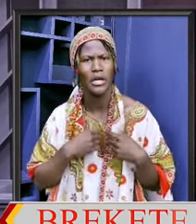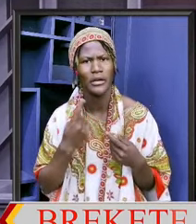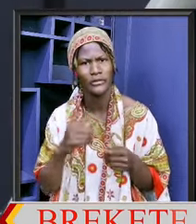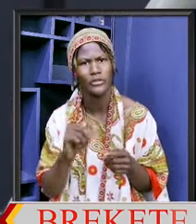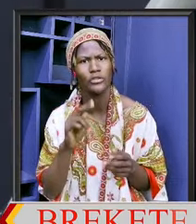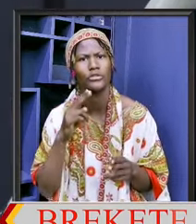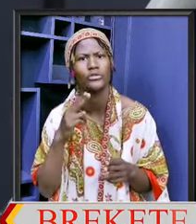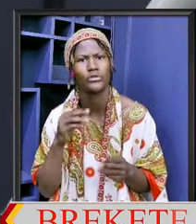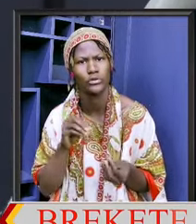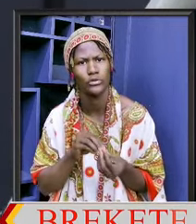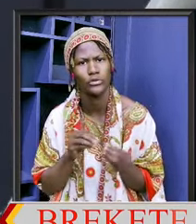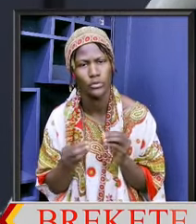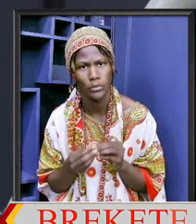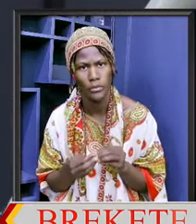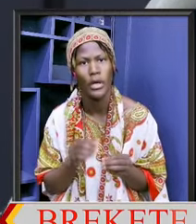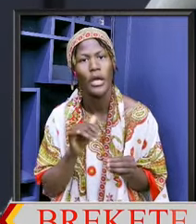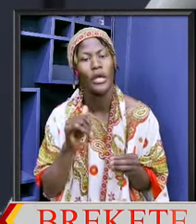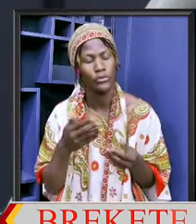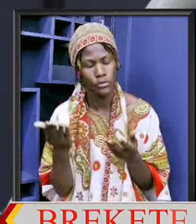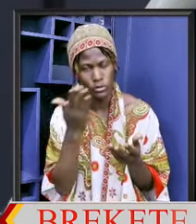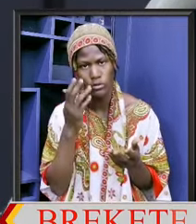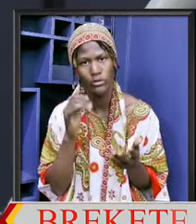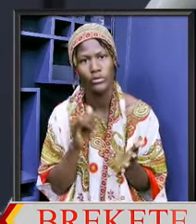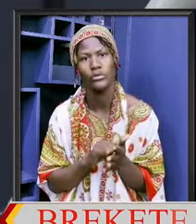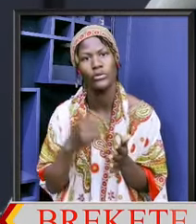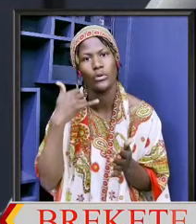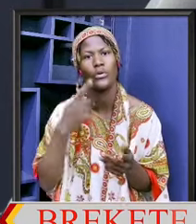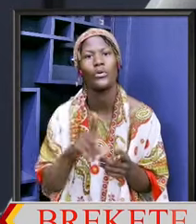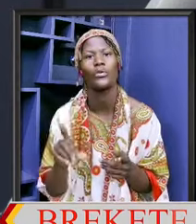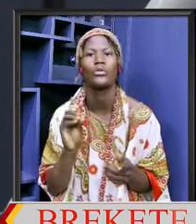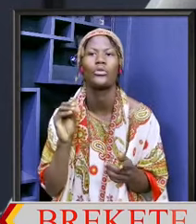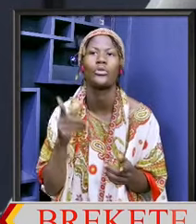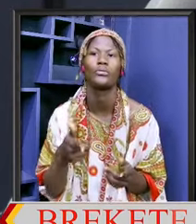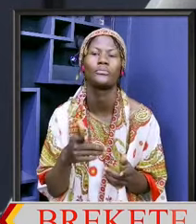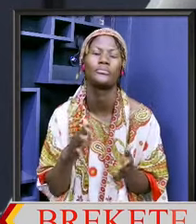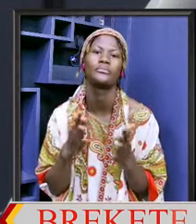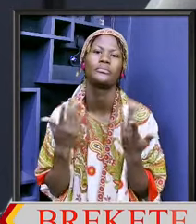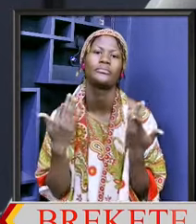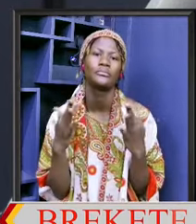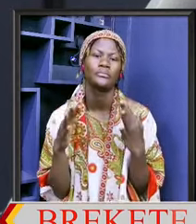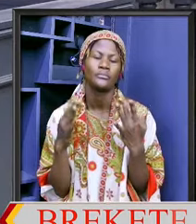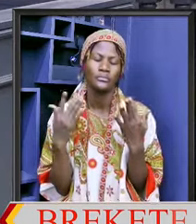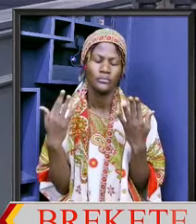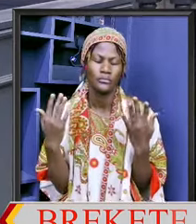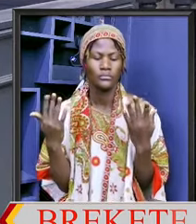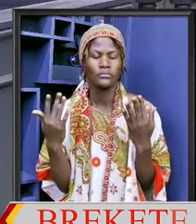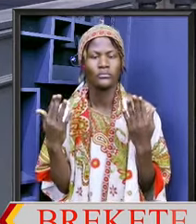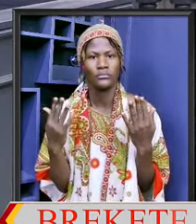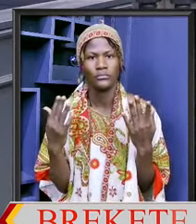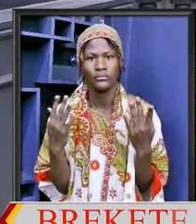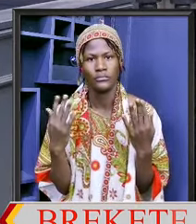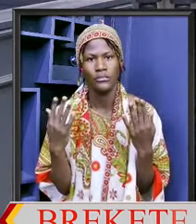will show you the call log. It's okay. Thank you. Thank you very much. Thank you. Make we appreciate you further.